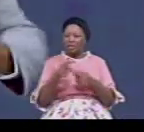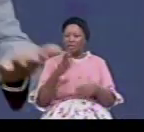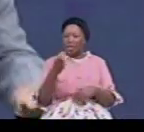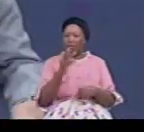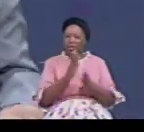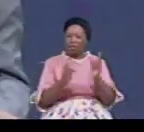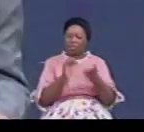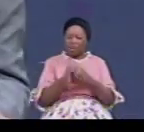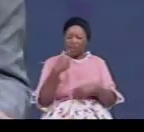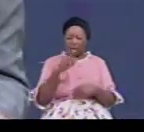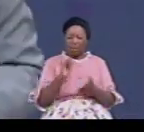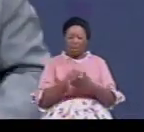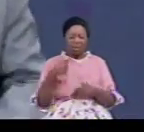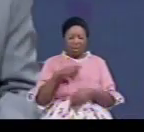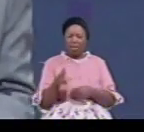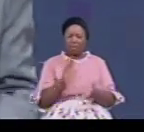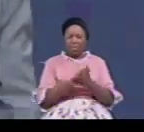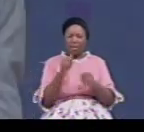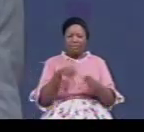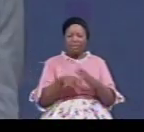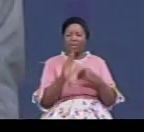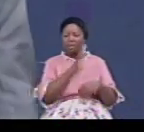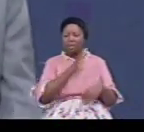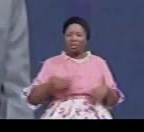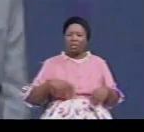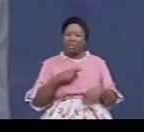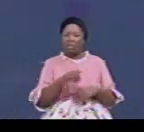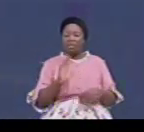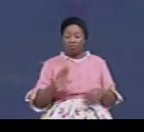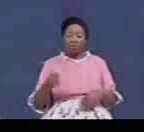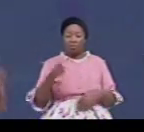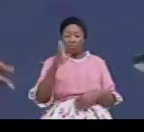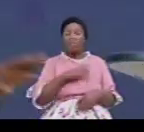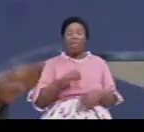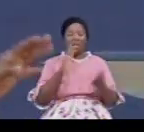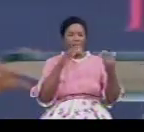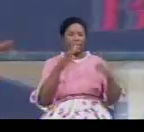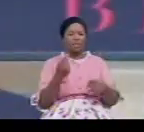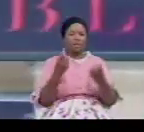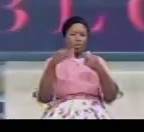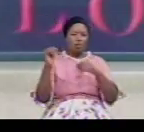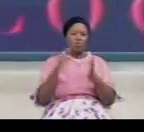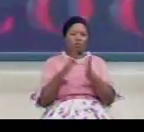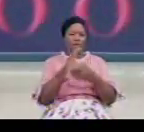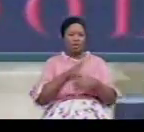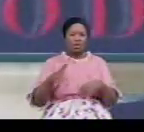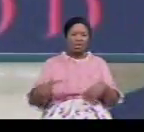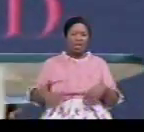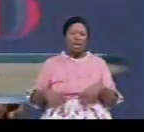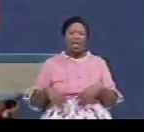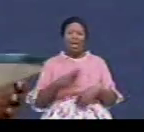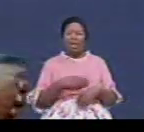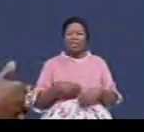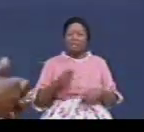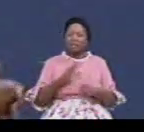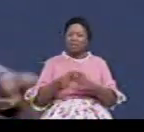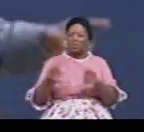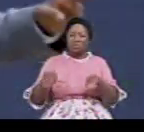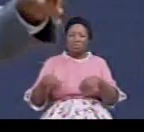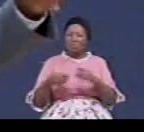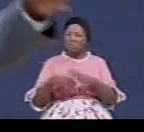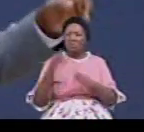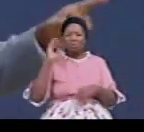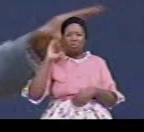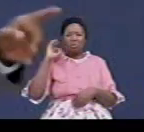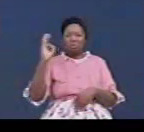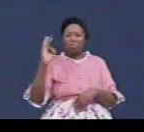that they are children of God, they're expecting the coming of the Lord, they don't evangelize? You know why? In